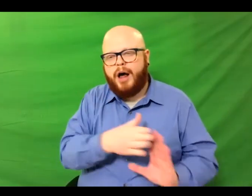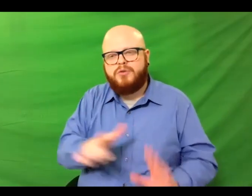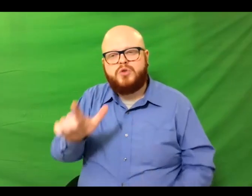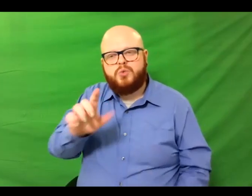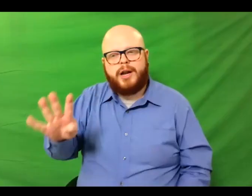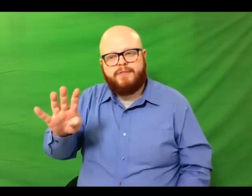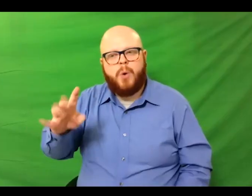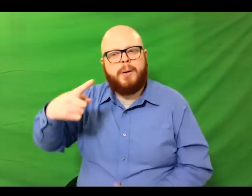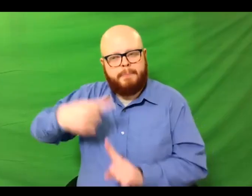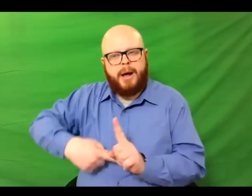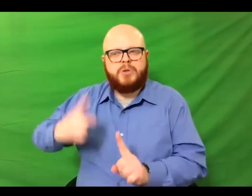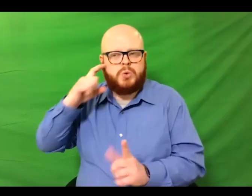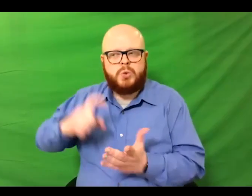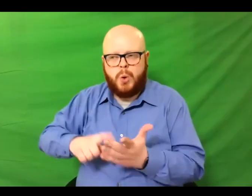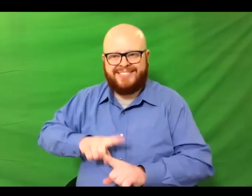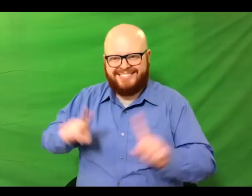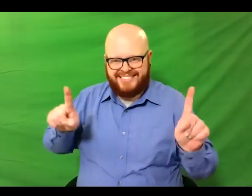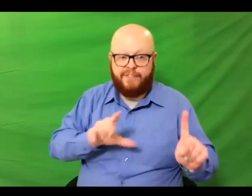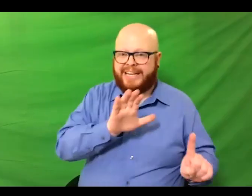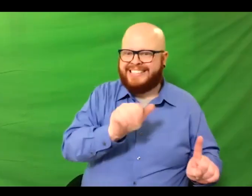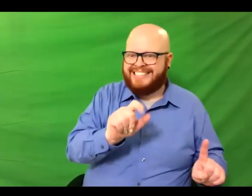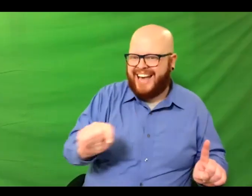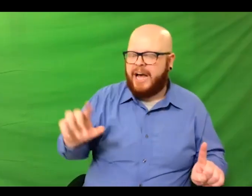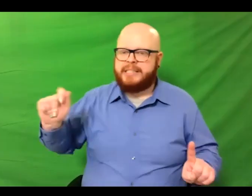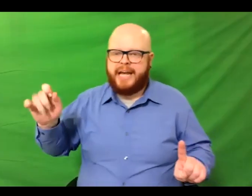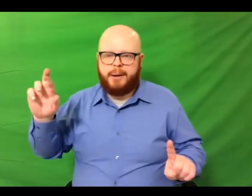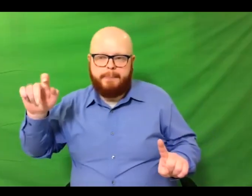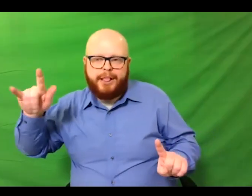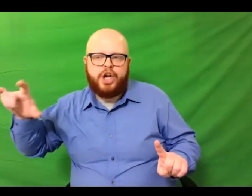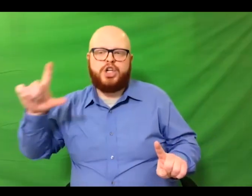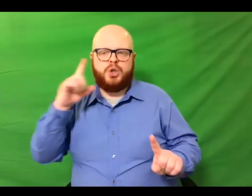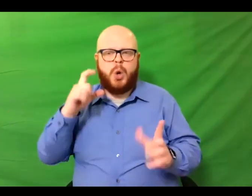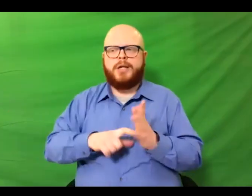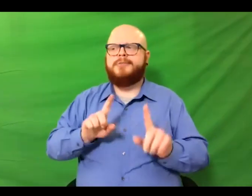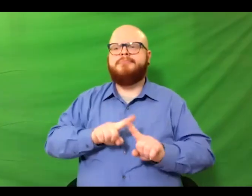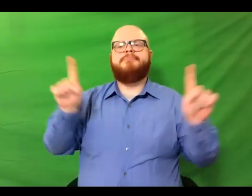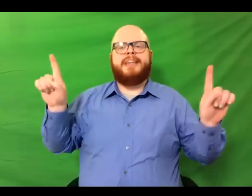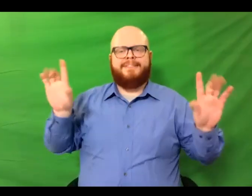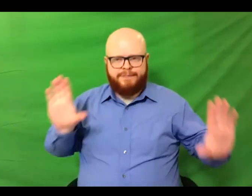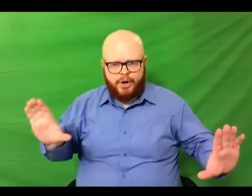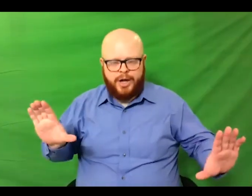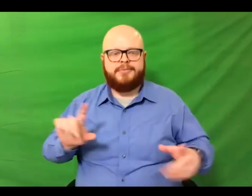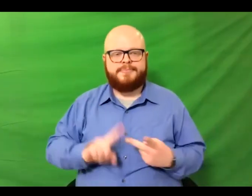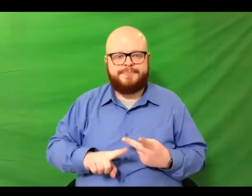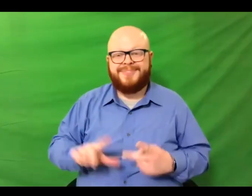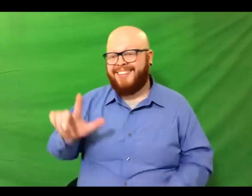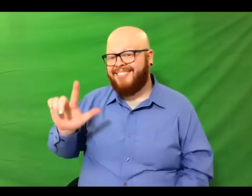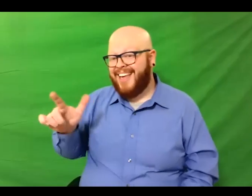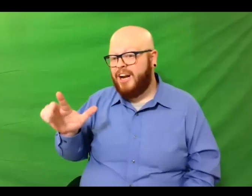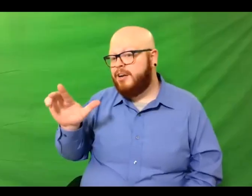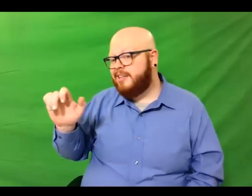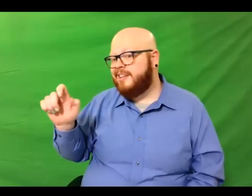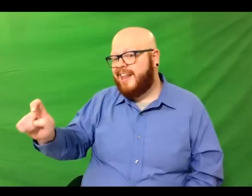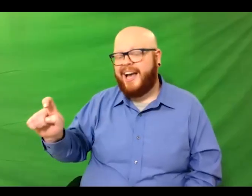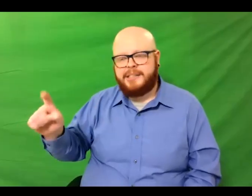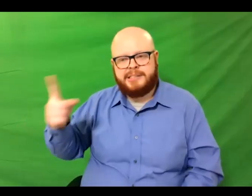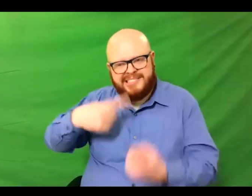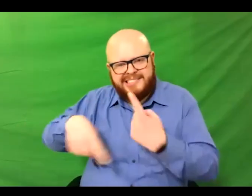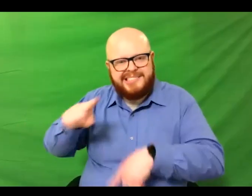months. Later on, I'm going to get to lexicalized signs at 36 to 48 months for bus or